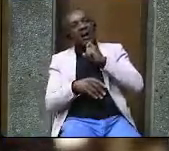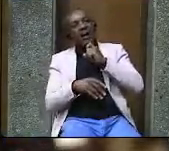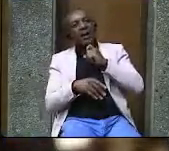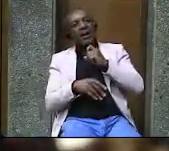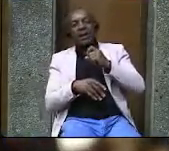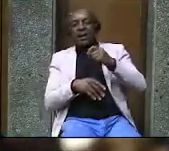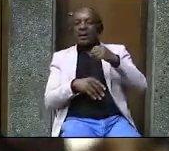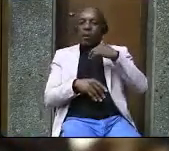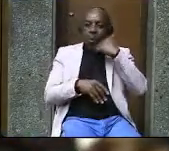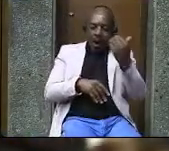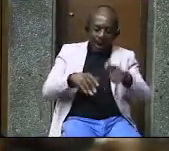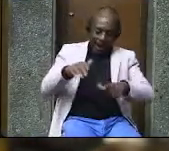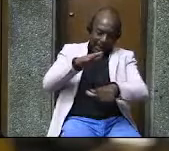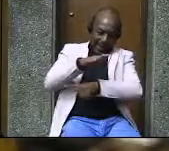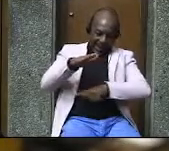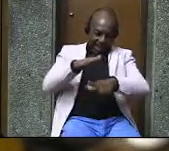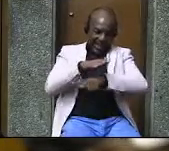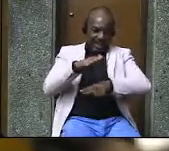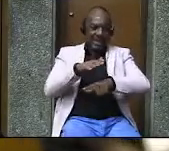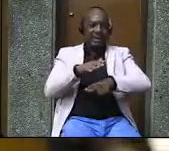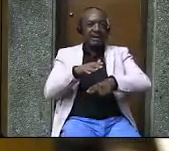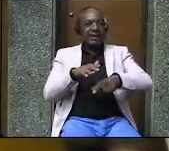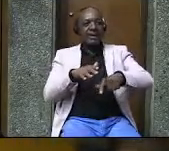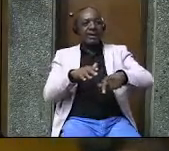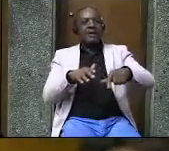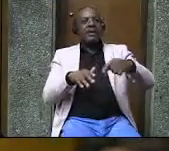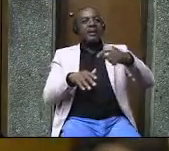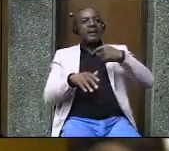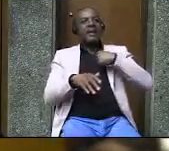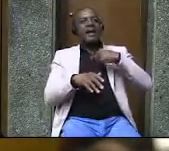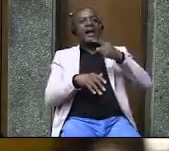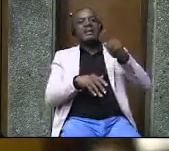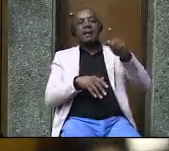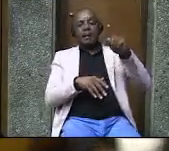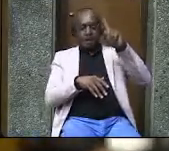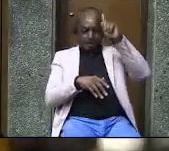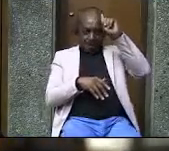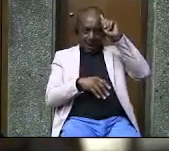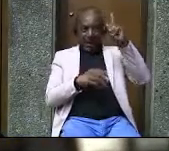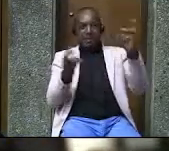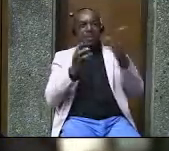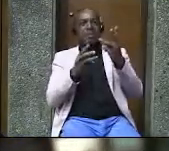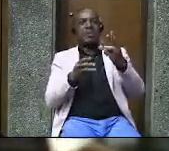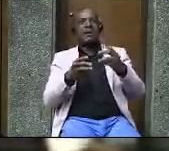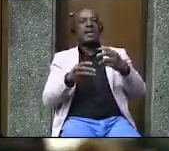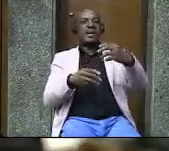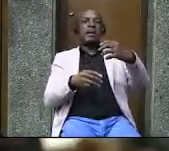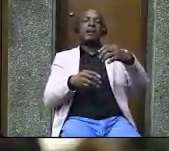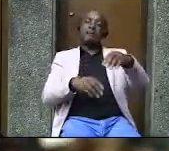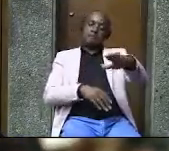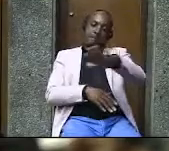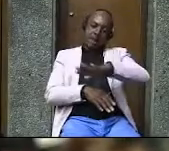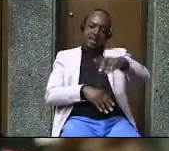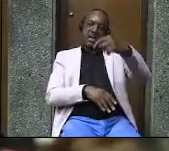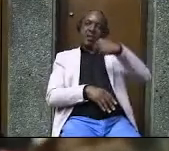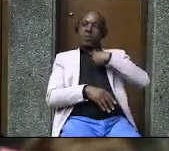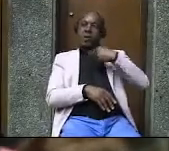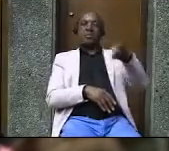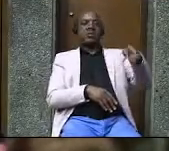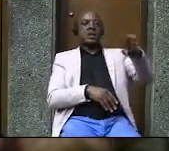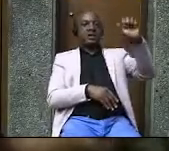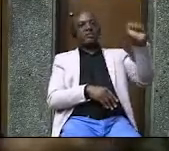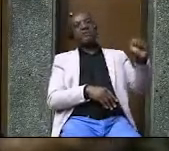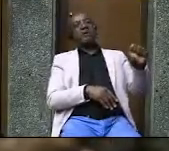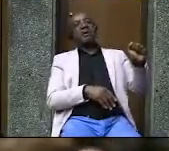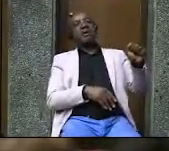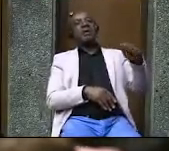iland singabantu abamnyama indawo yethu lapha eSouth Africa sifuna ukuphila kahle sikwazi ukuthi